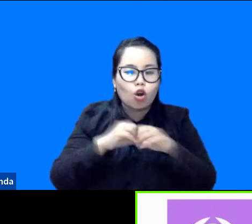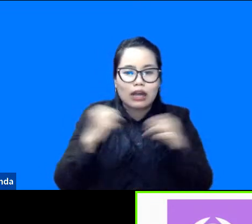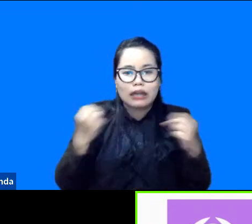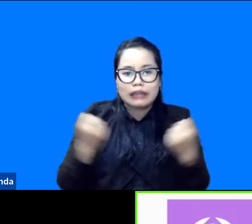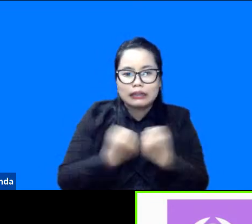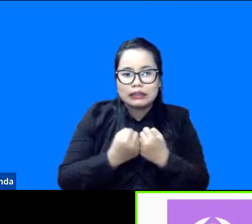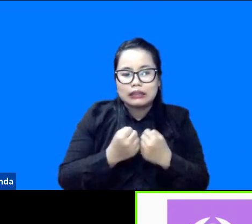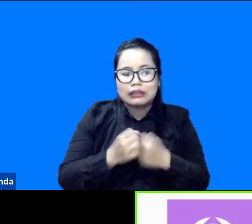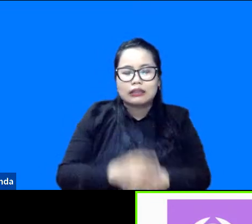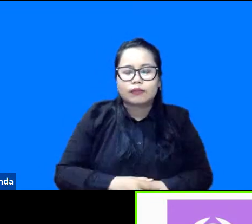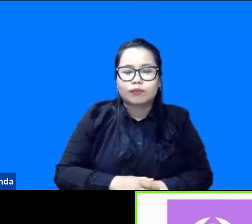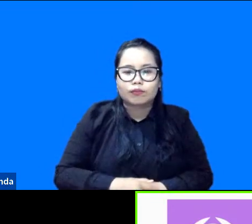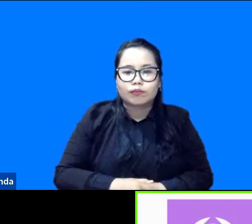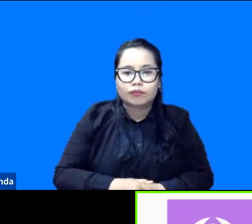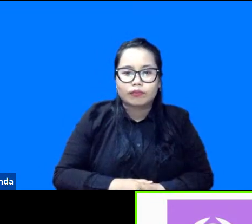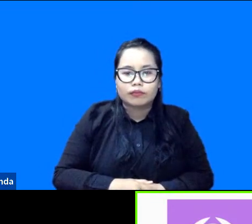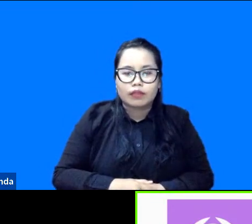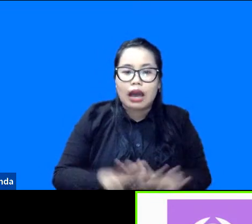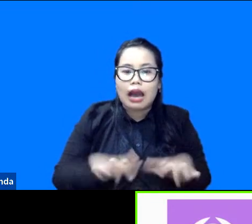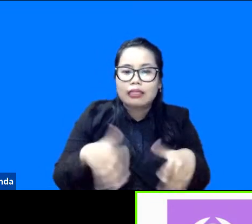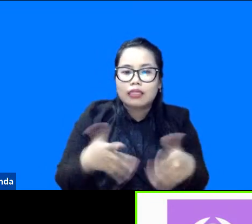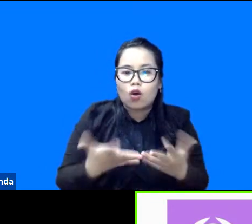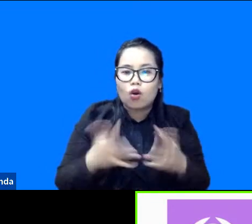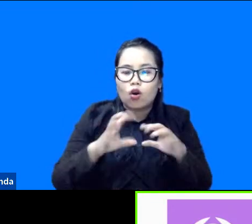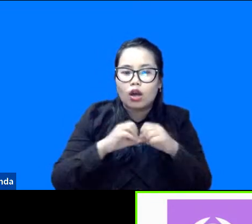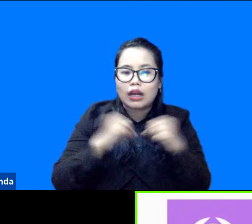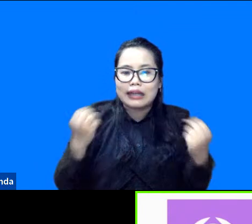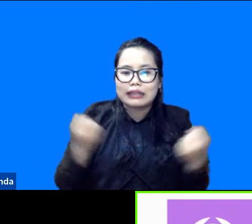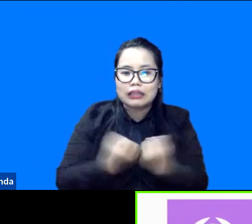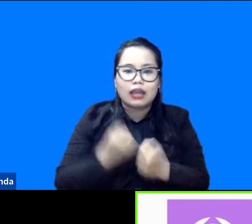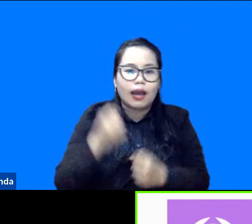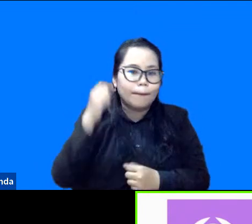woman organization or people with disability organization,